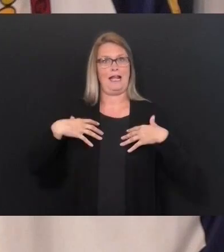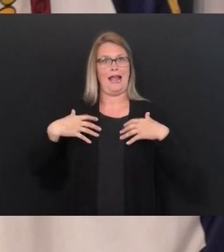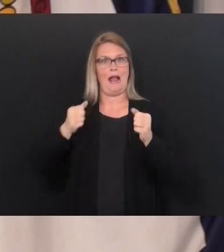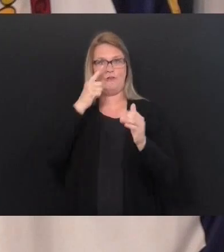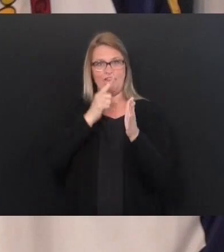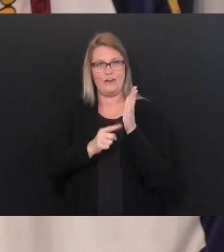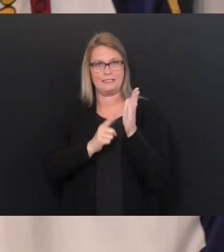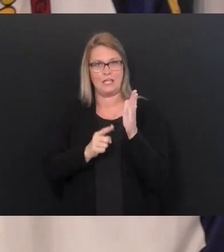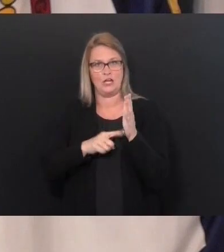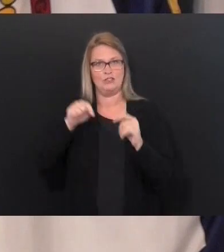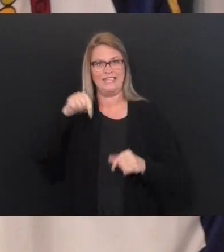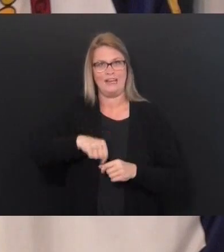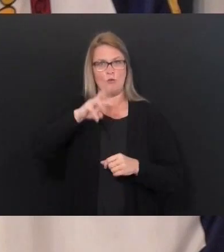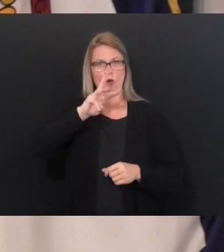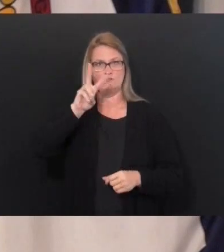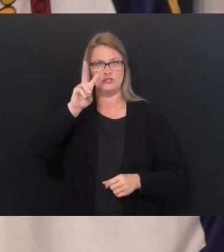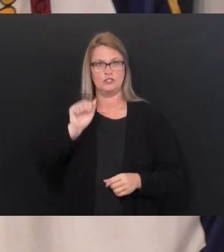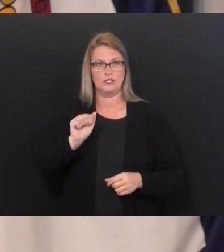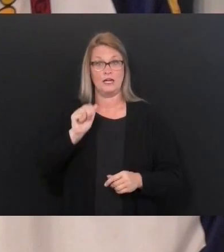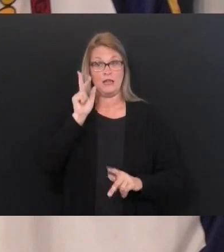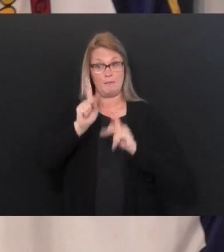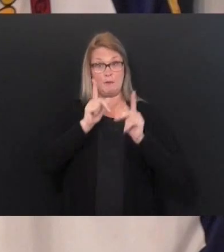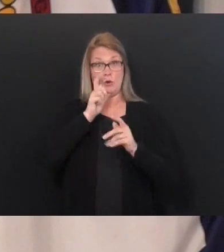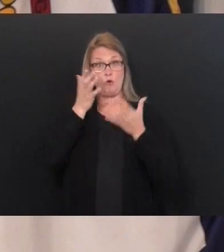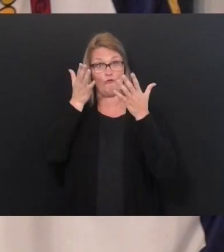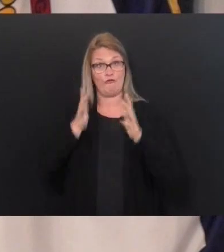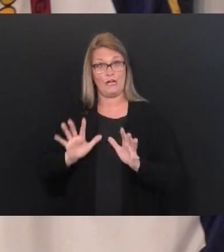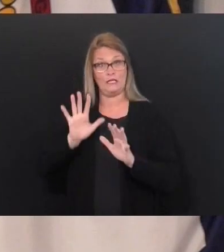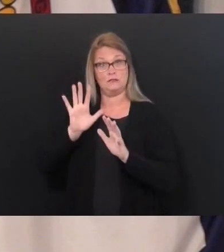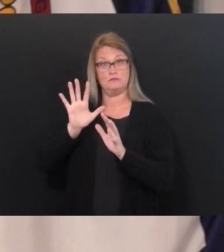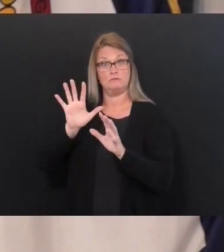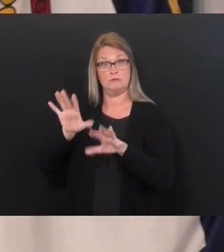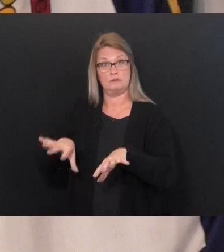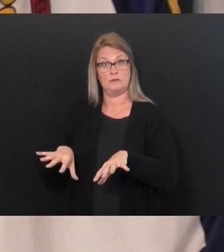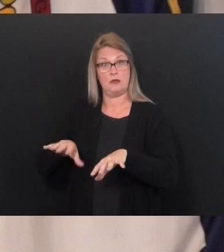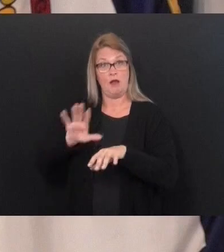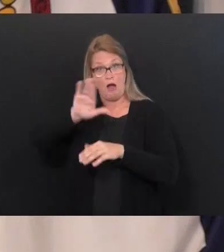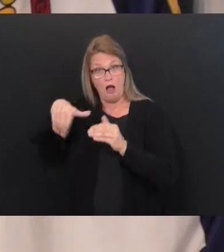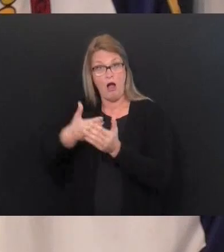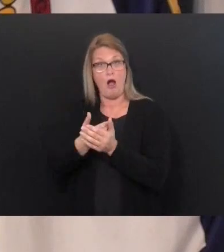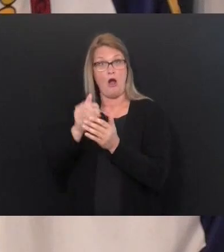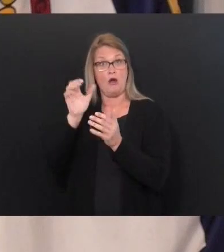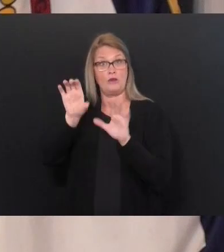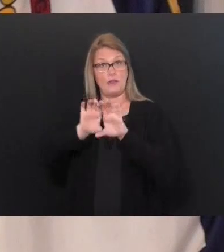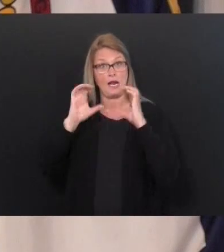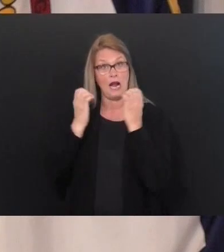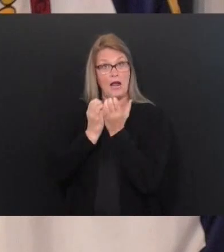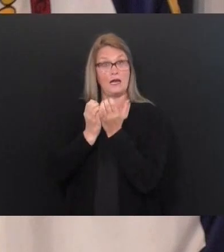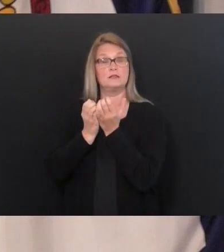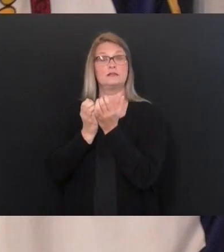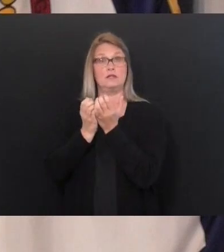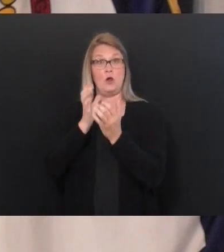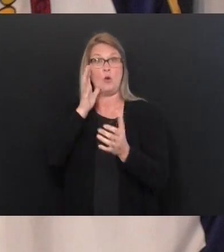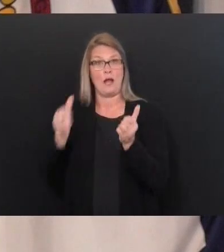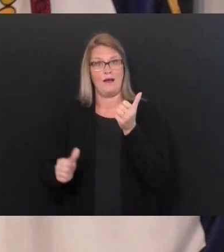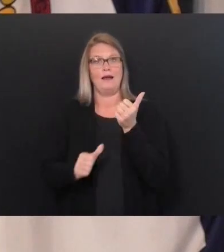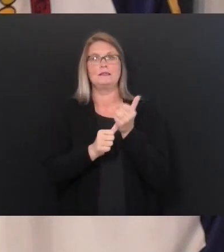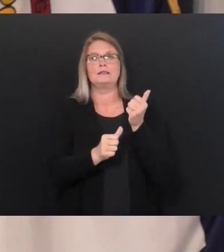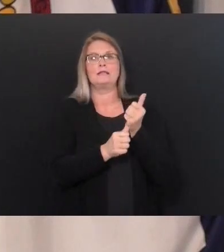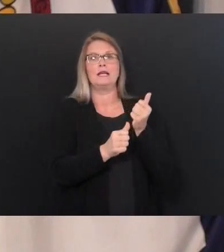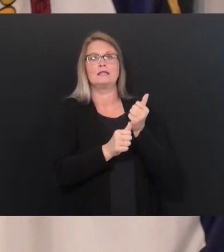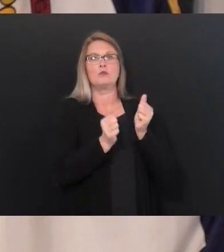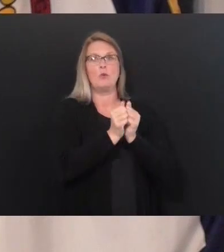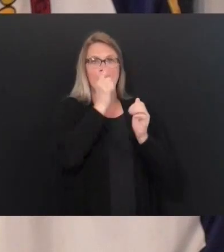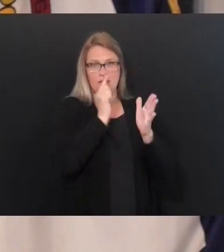All participants who complete the course will be able to assist with contact tracing efforts as